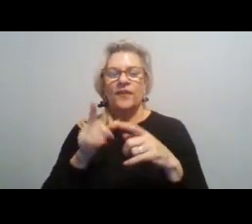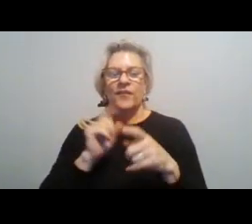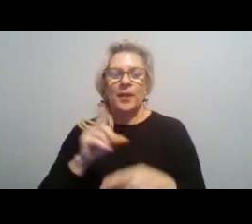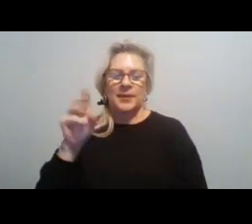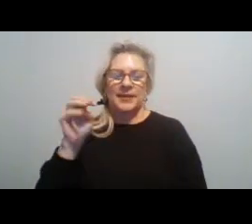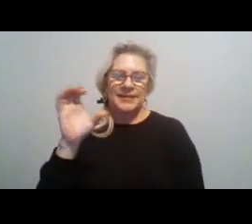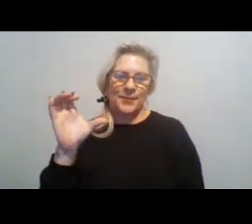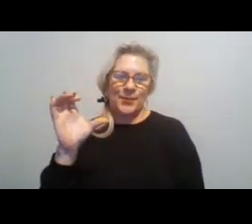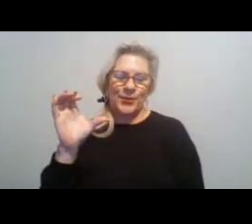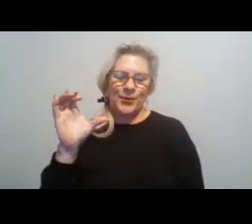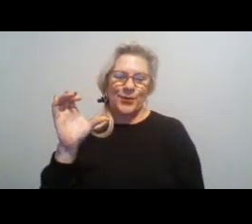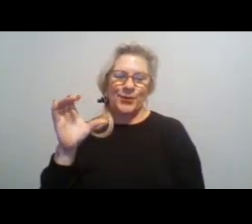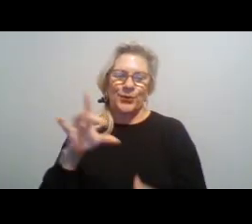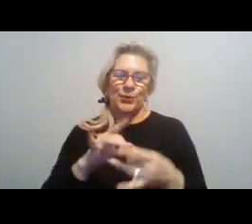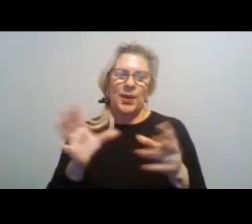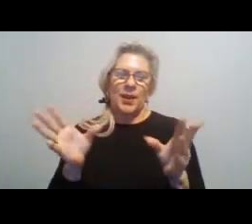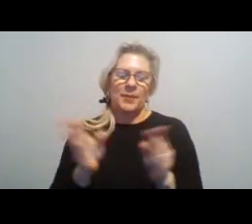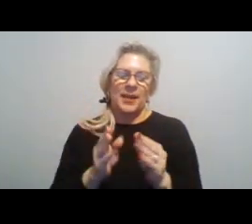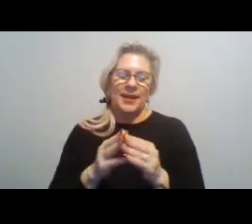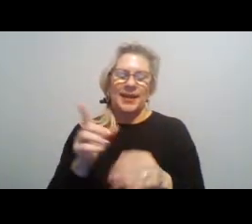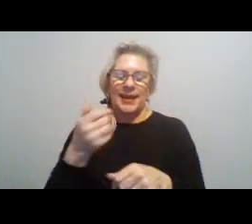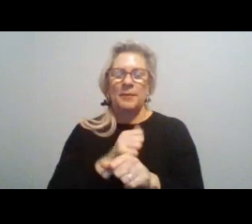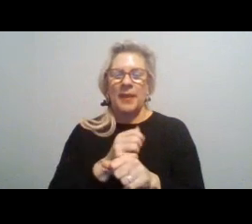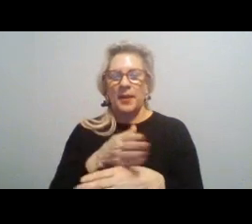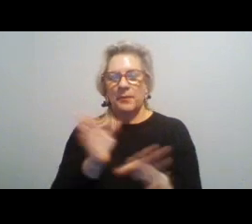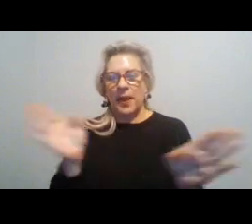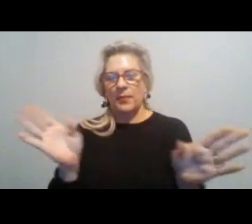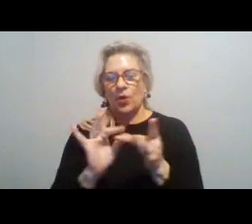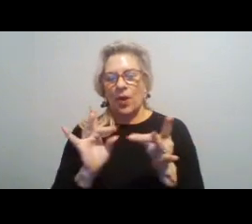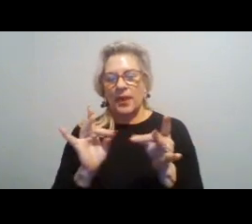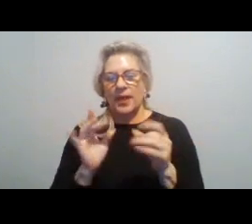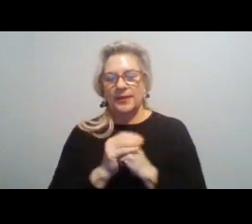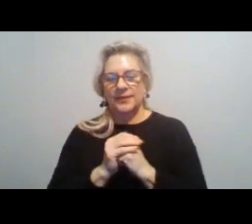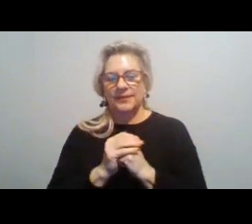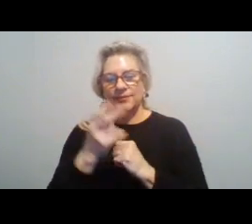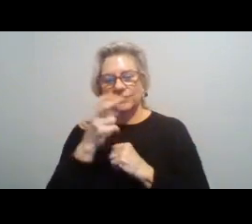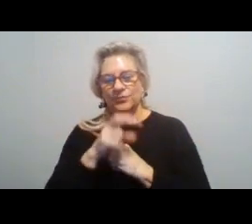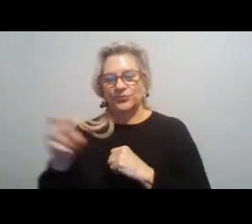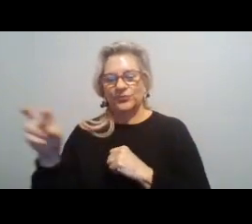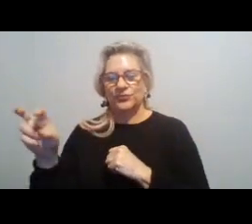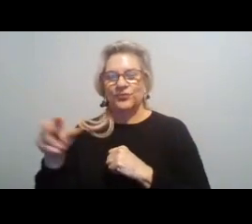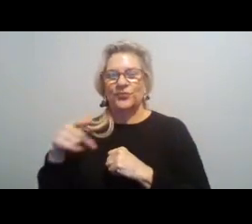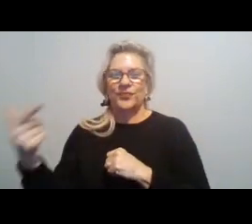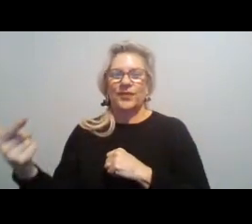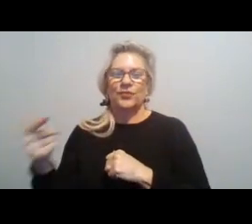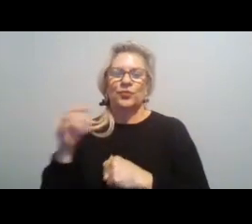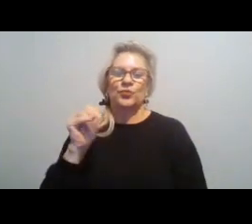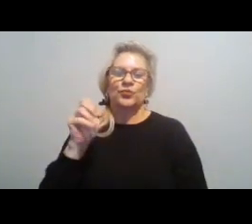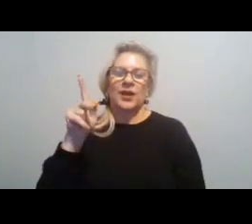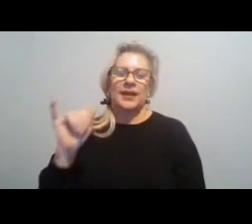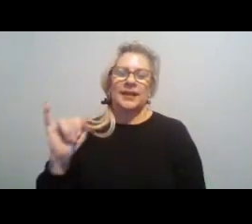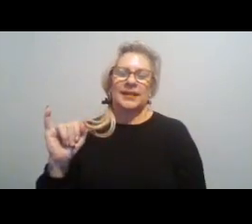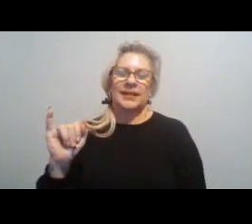joint meeting where she provided public comment. With that, I will turn it over to Jackie. I don't see a clicker.